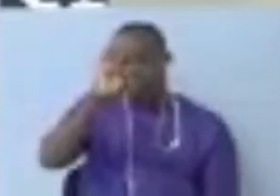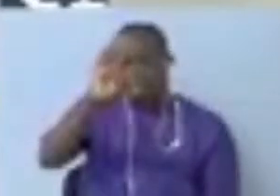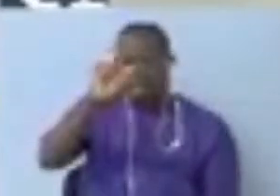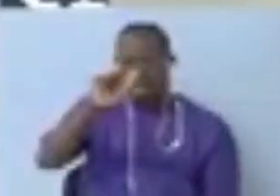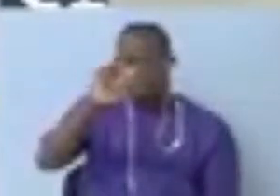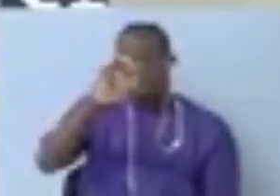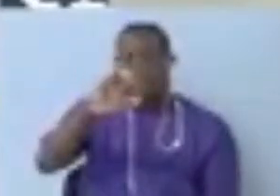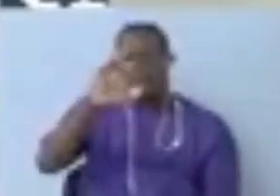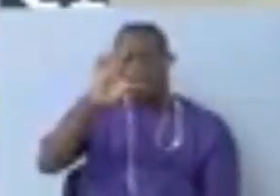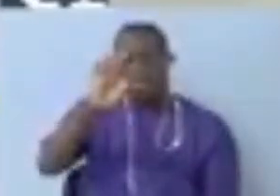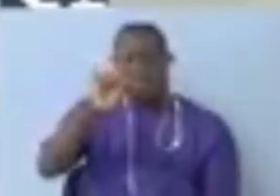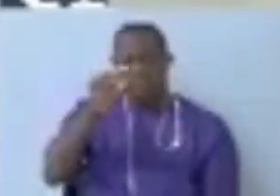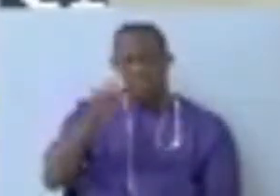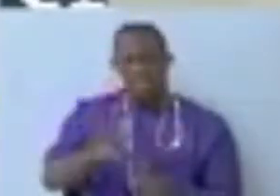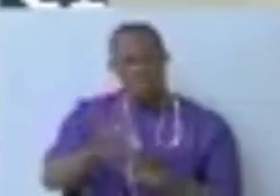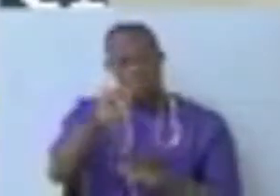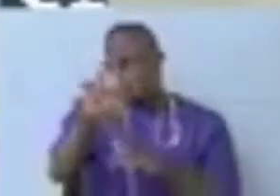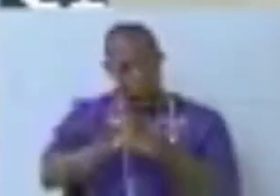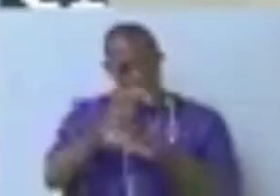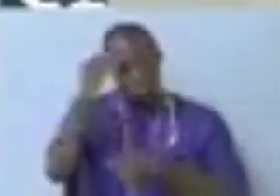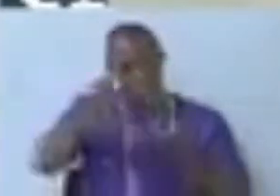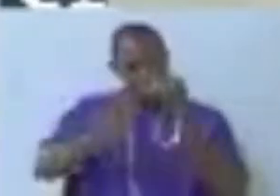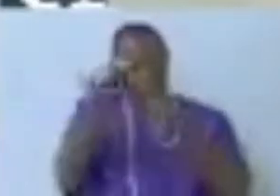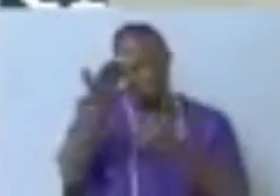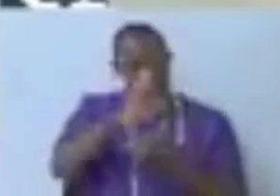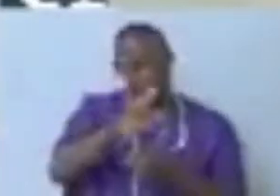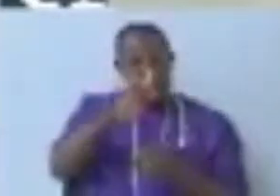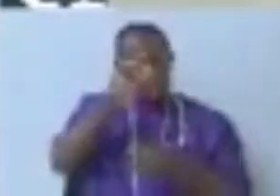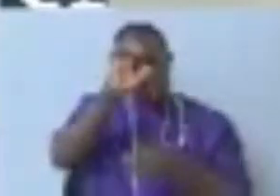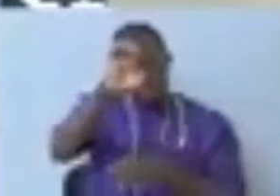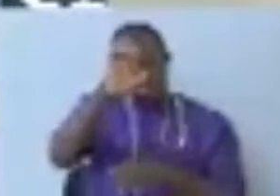Did you run away from the country at the time?